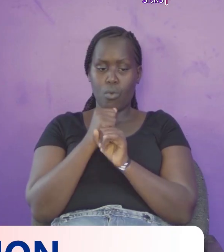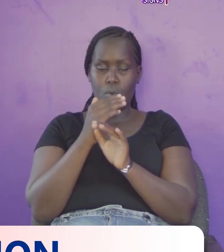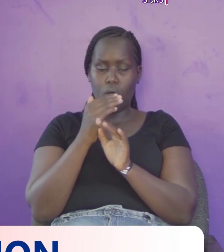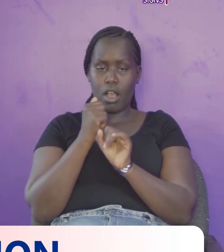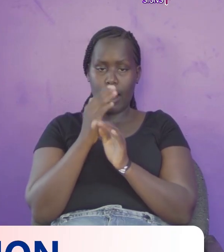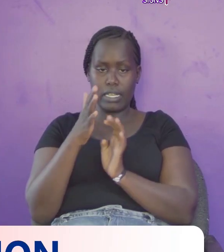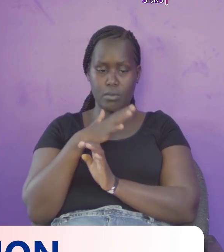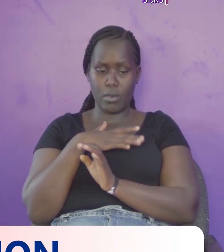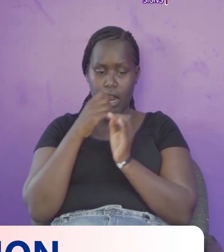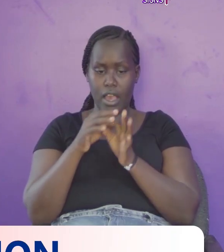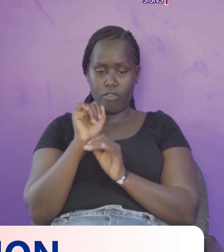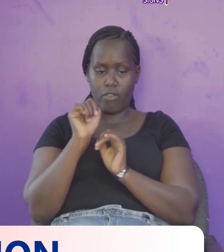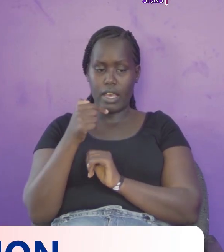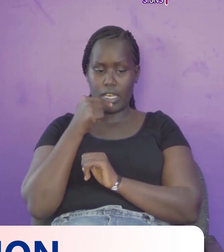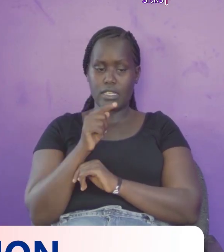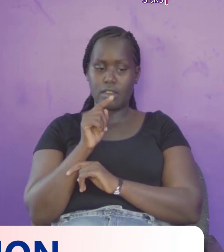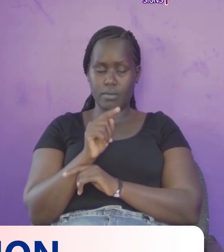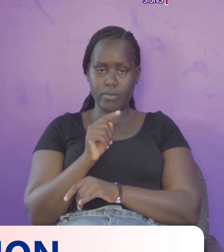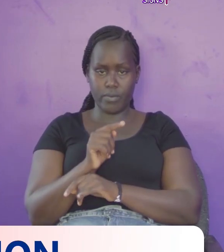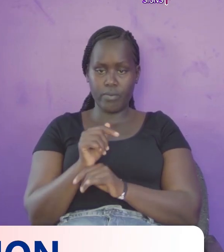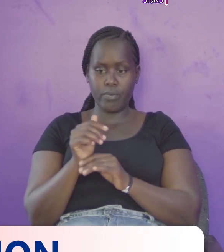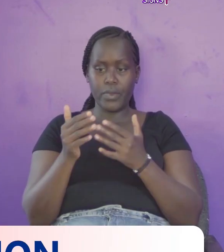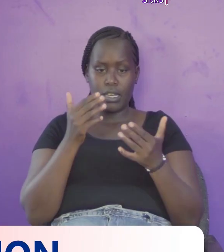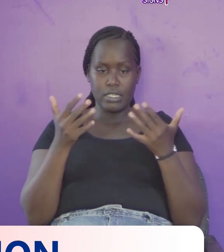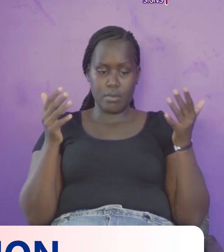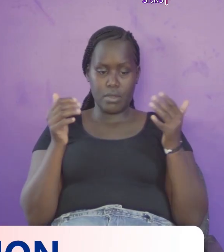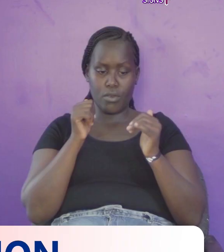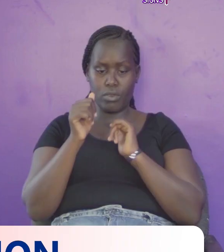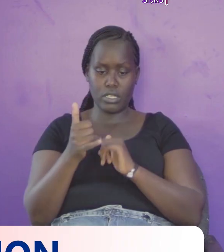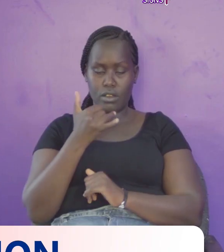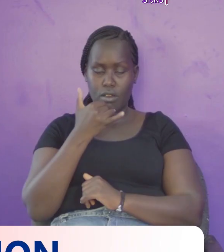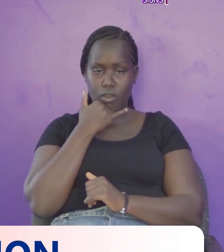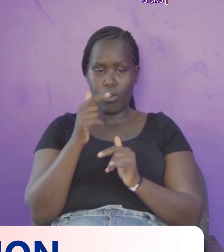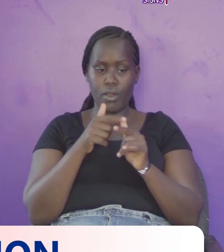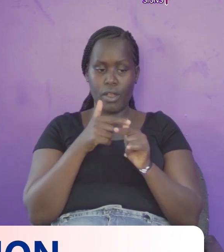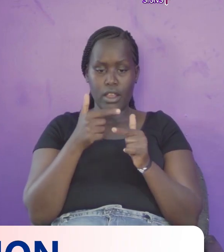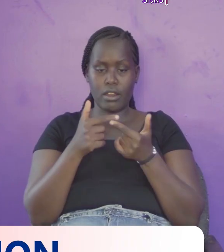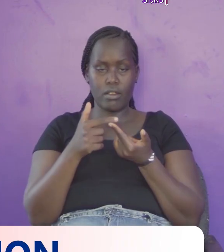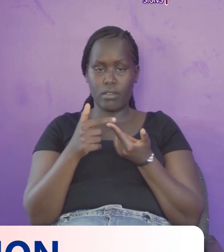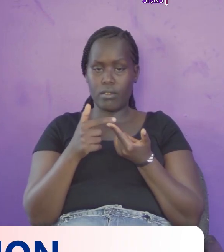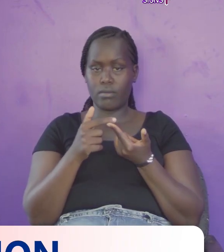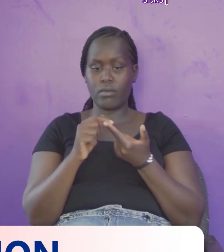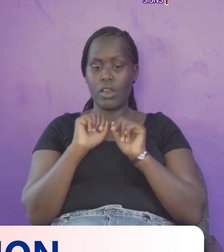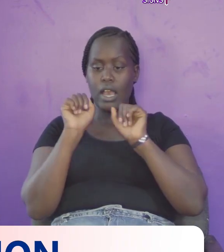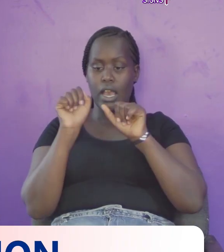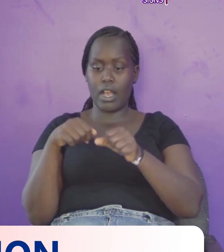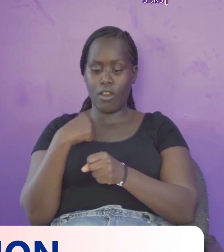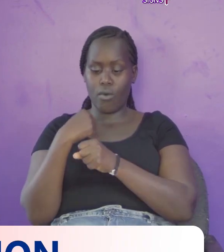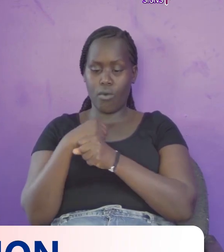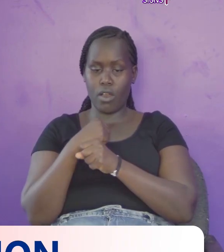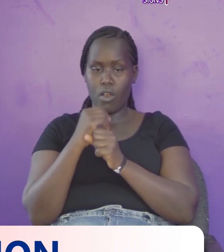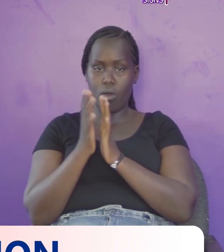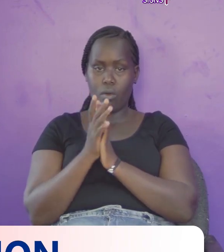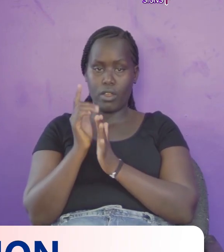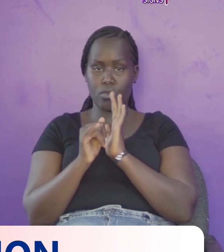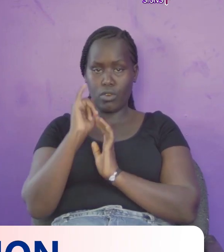this from Mr. Jonah, Yeah. that is pointing out something that is not right, Yeah. then I can work with what Mr. Jonah is